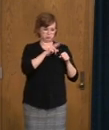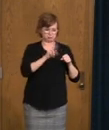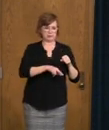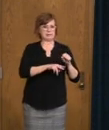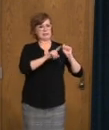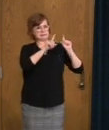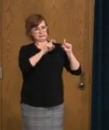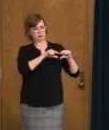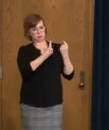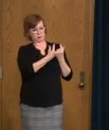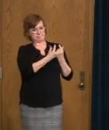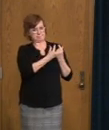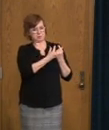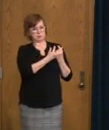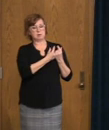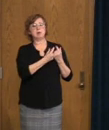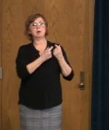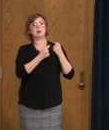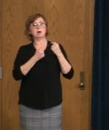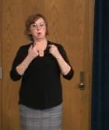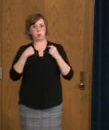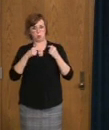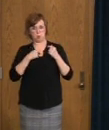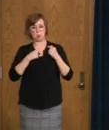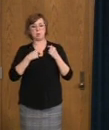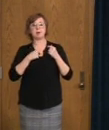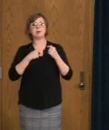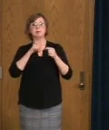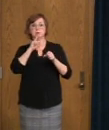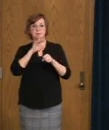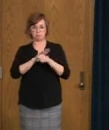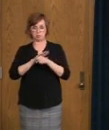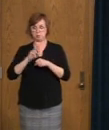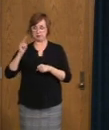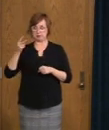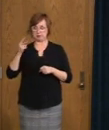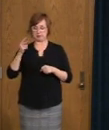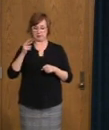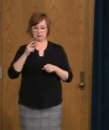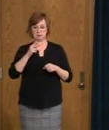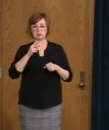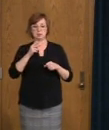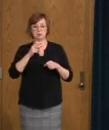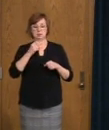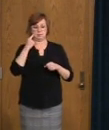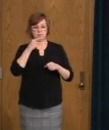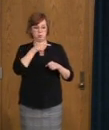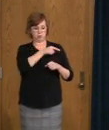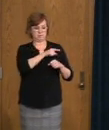have confirmation that we will receive the second dose for those people that received the